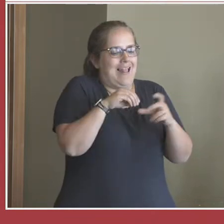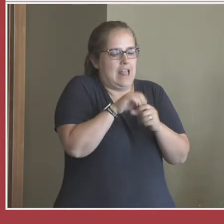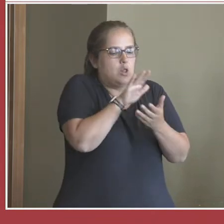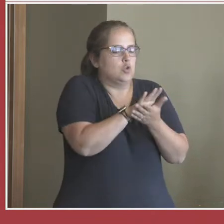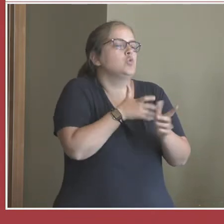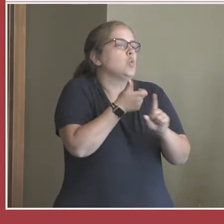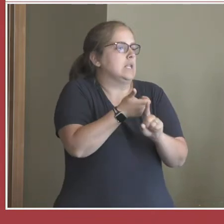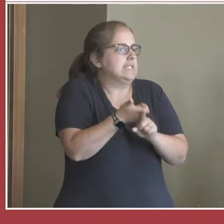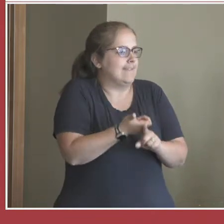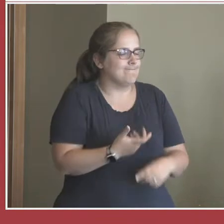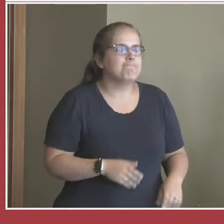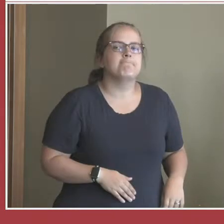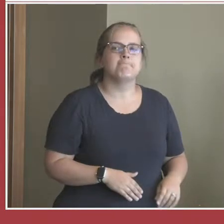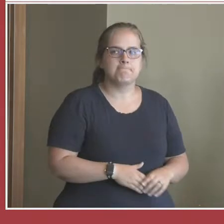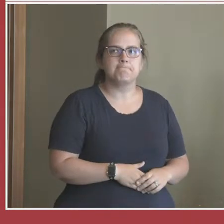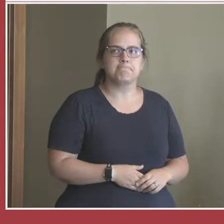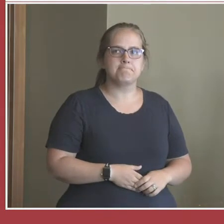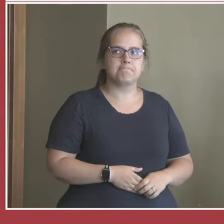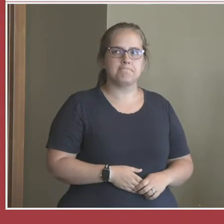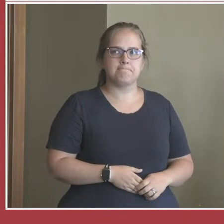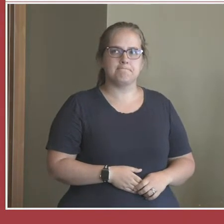itself.